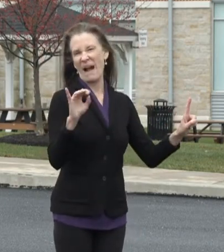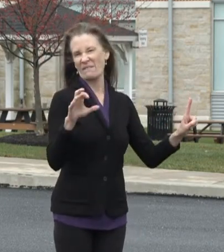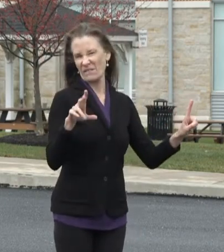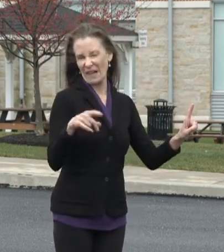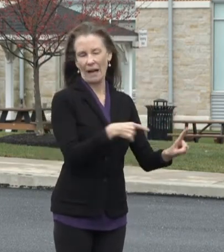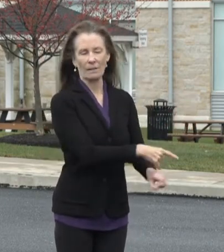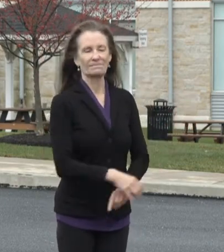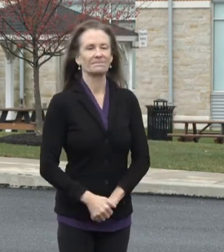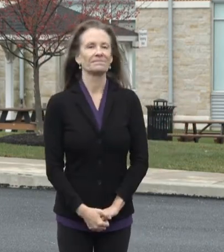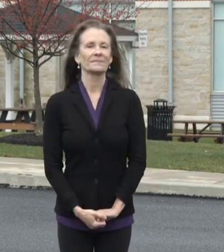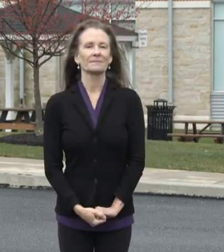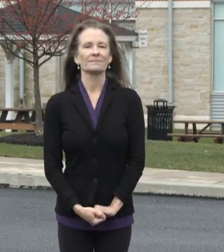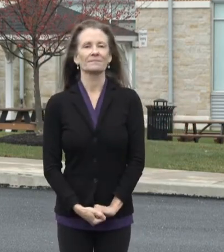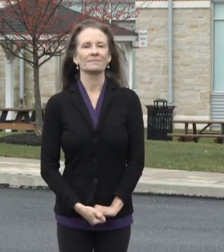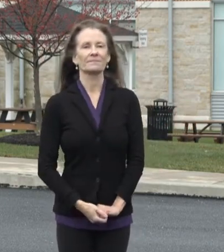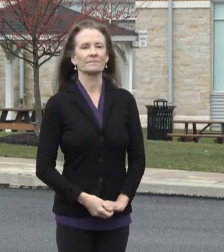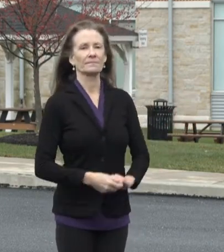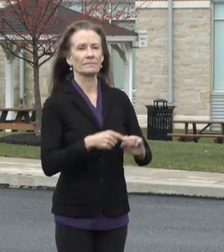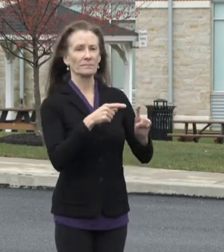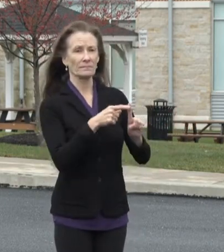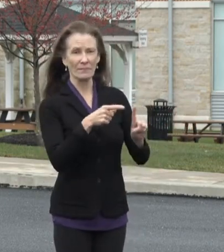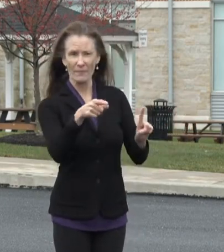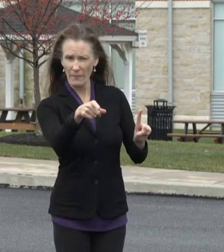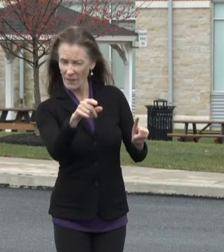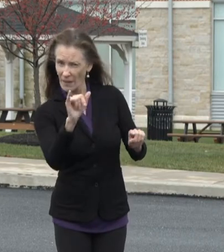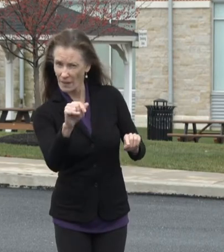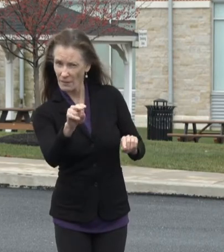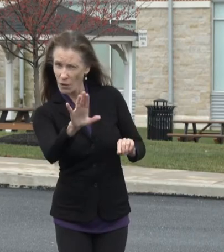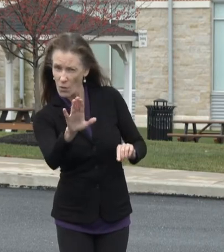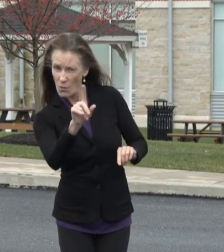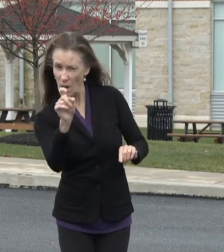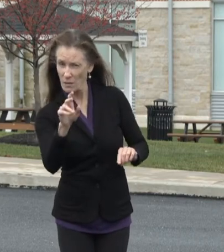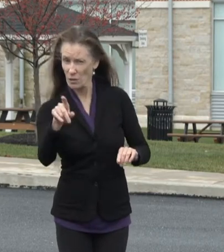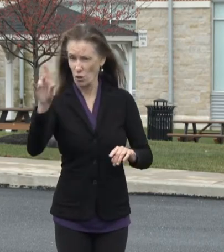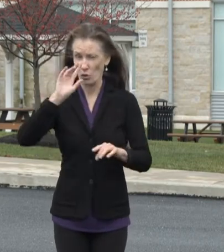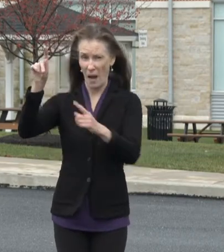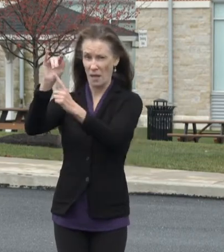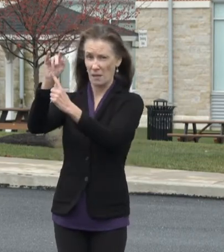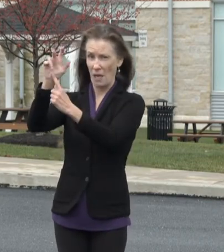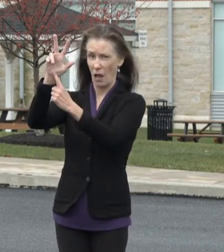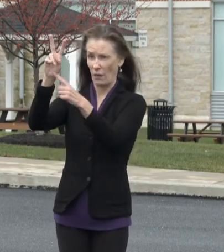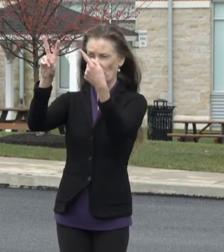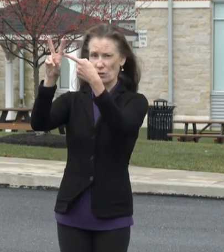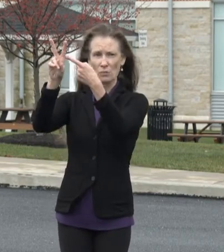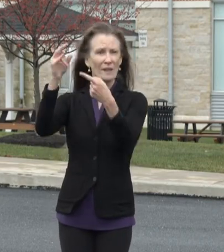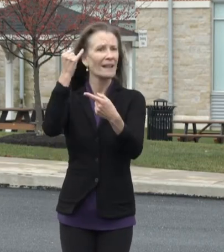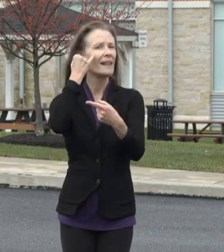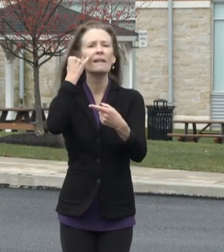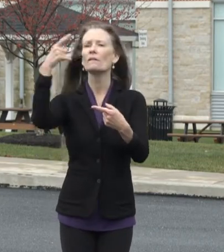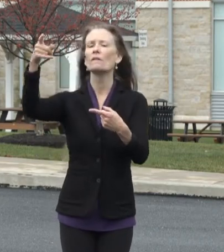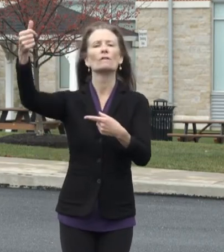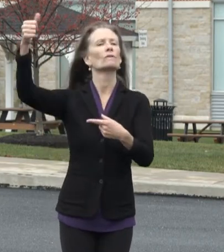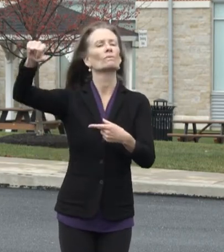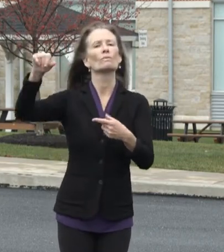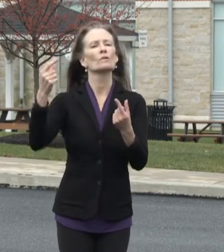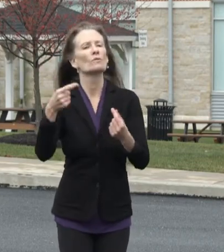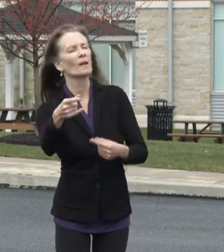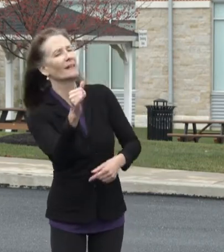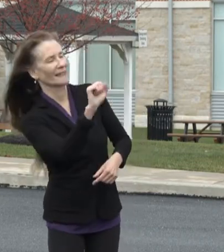Padfield. I believe I heard the question regarding what happens if Title 32 is not reauthorized. And specifically in terms